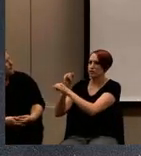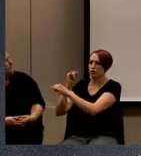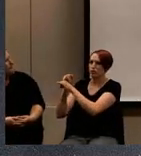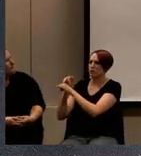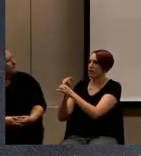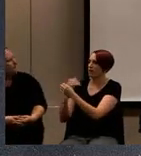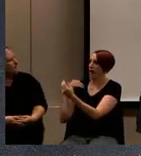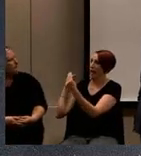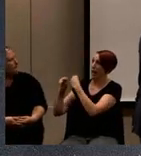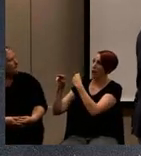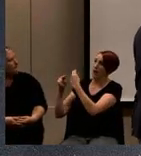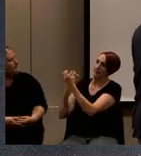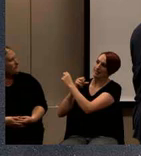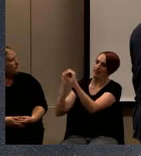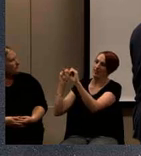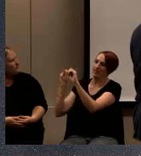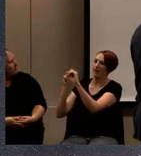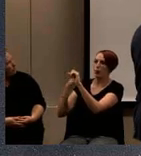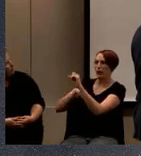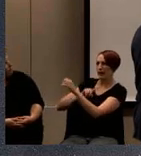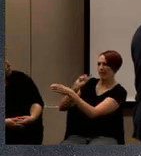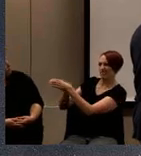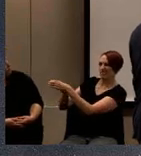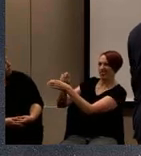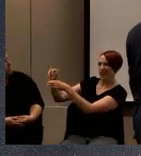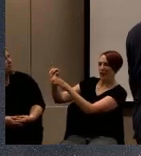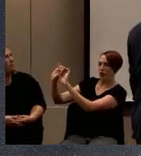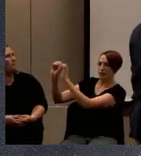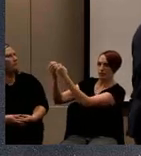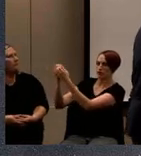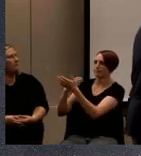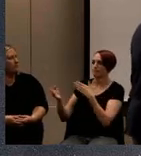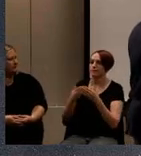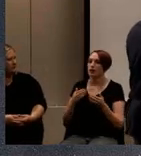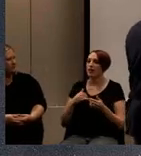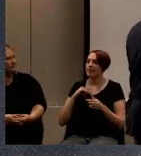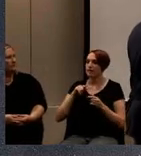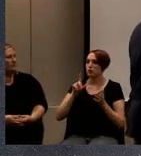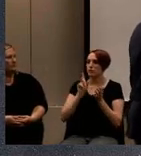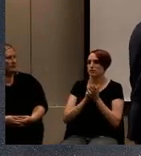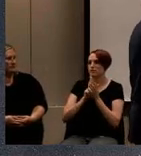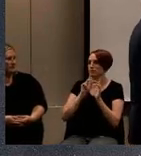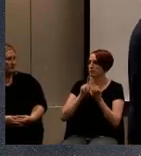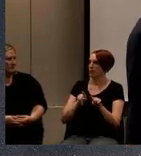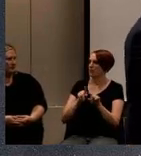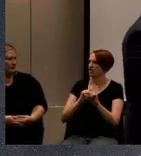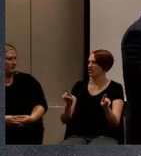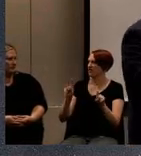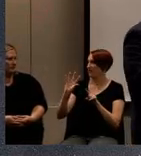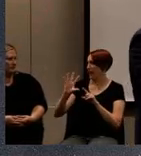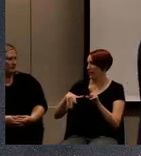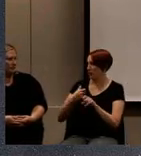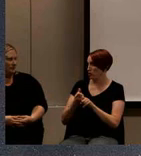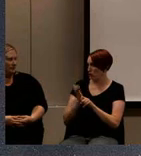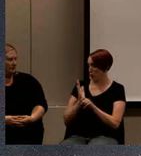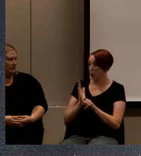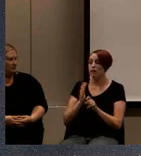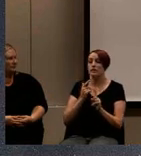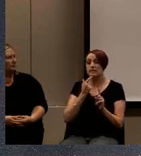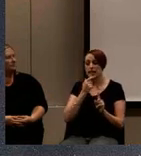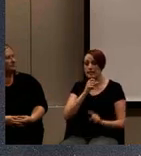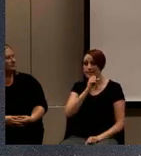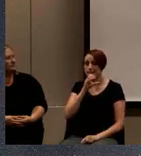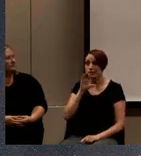is a part of. This was published in about 5 years ago, saying that senior drivers today are less